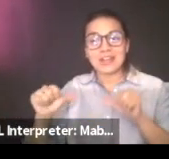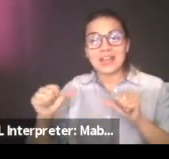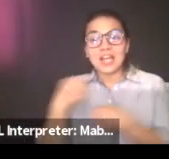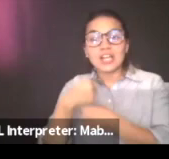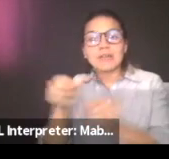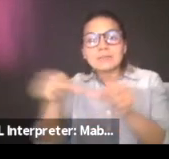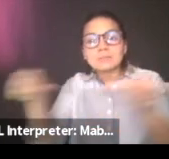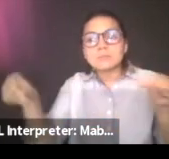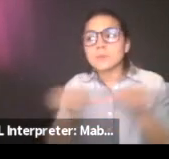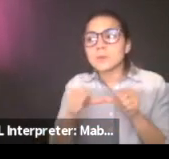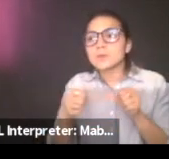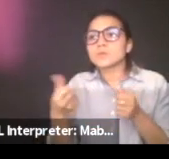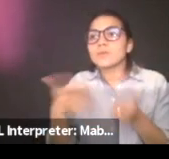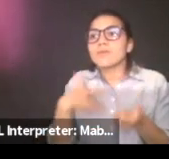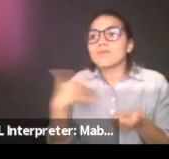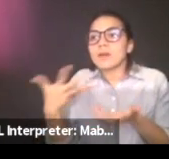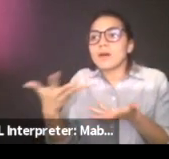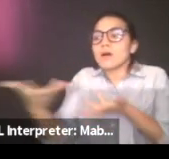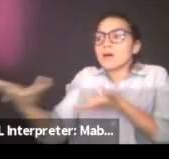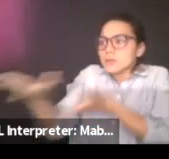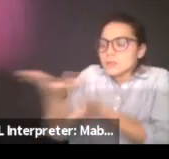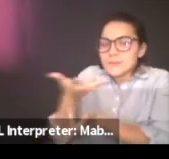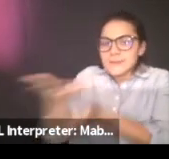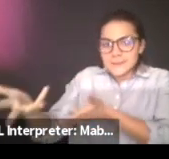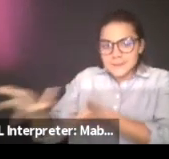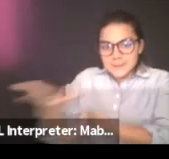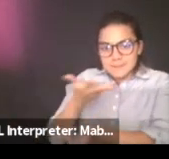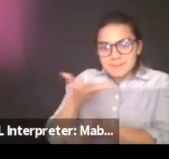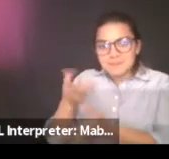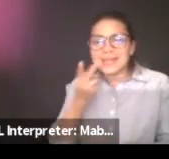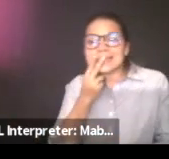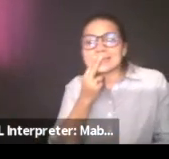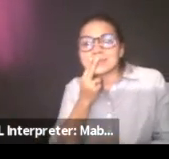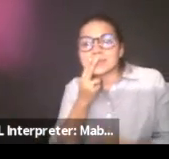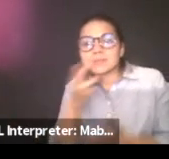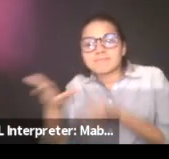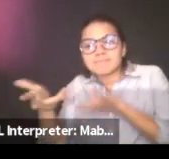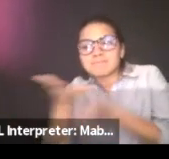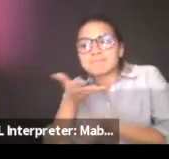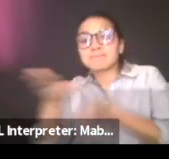right? Because the act of sexual violence is an act of division. It's an act of